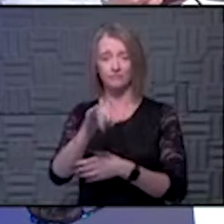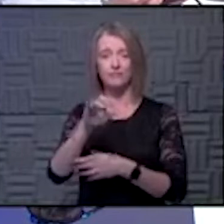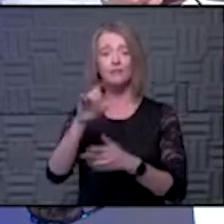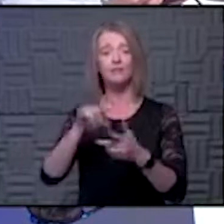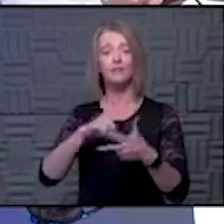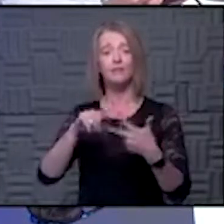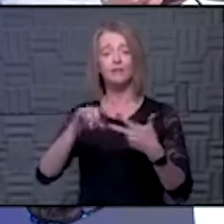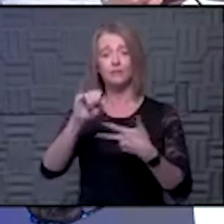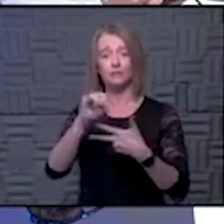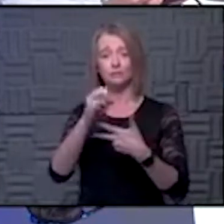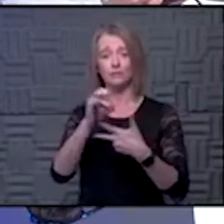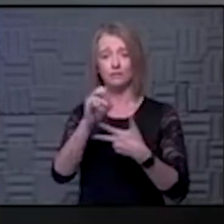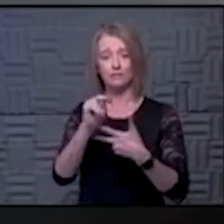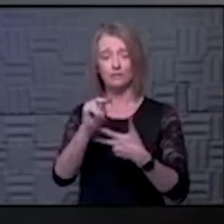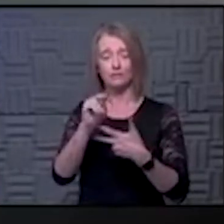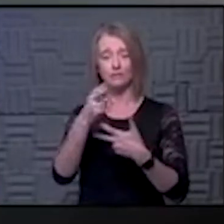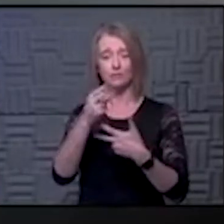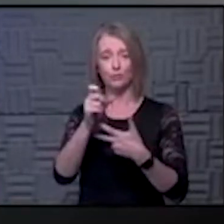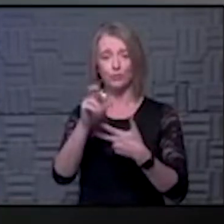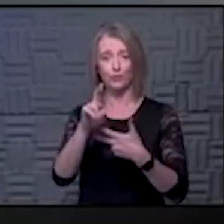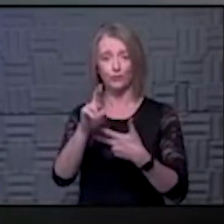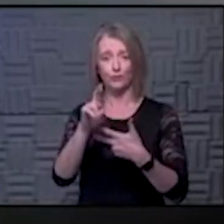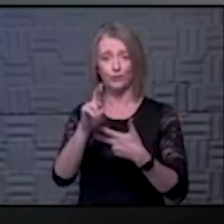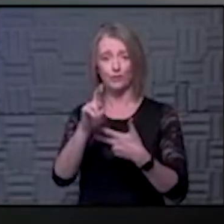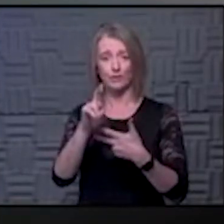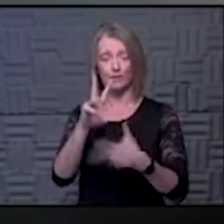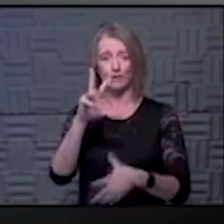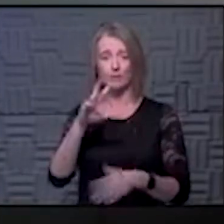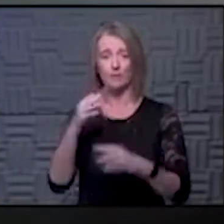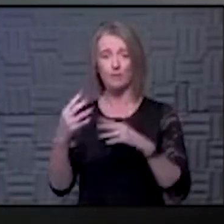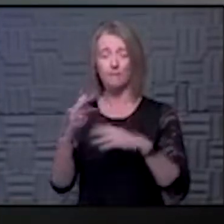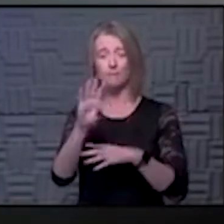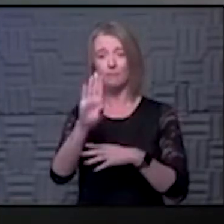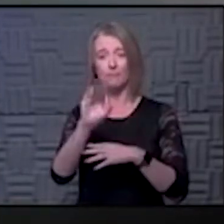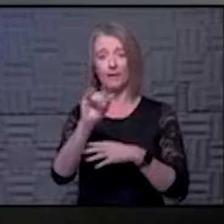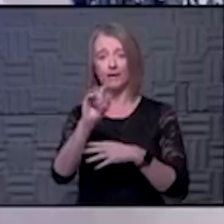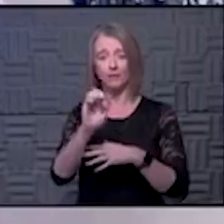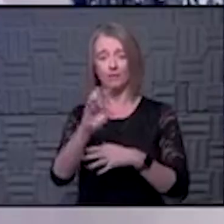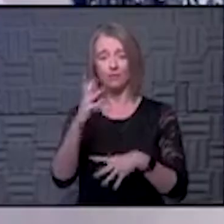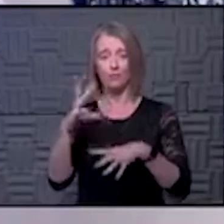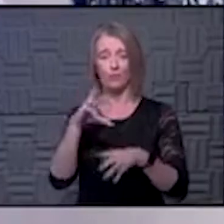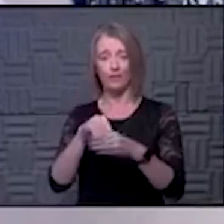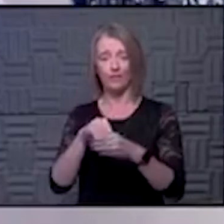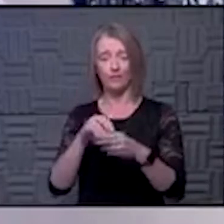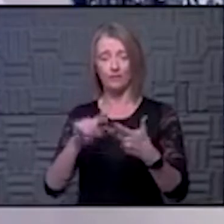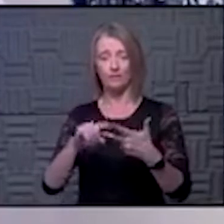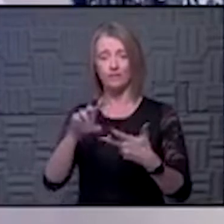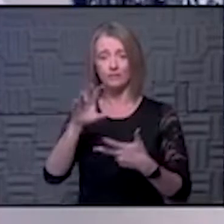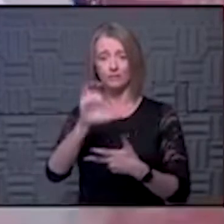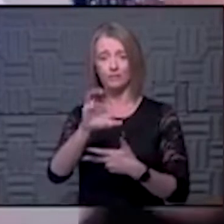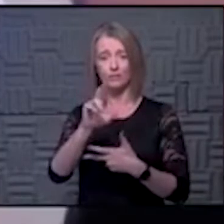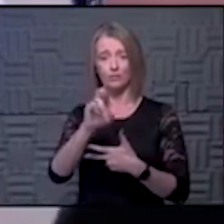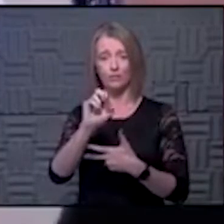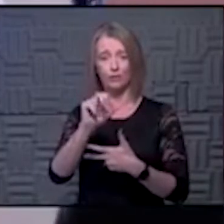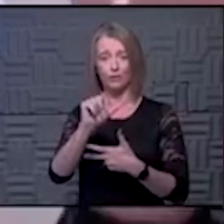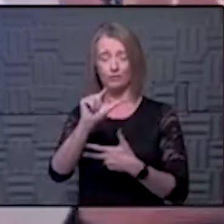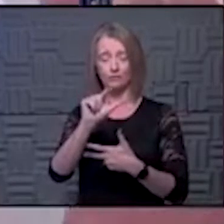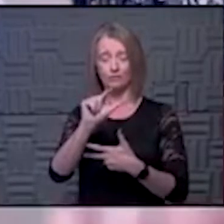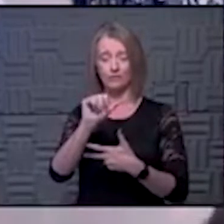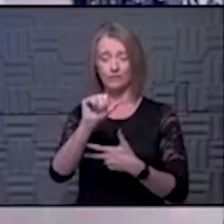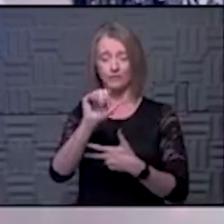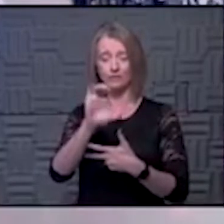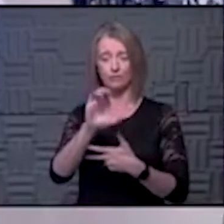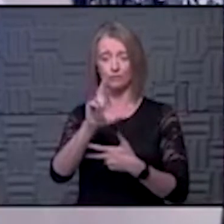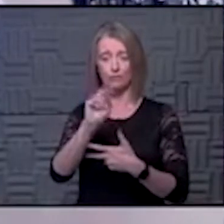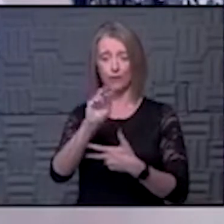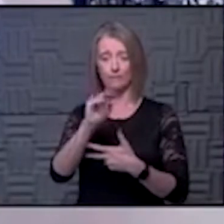Hoover, Veteran and Executive Director of the Battle Within, and also Craig Crumpton, a veteran, firefighter, and member